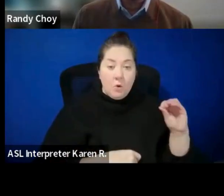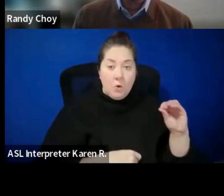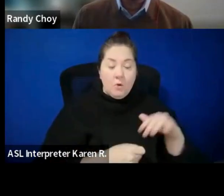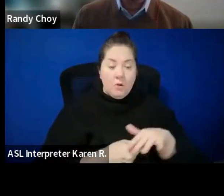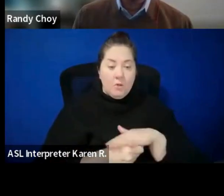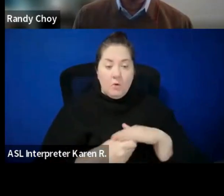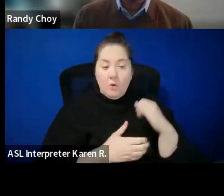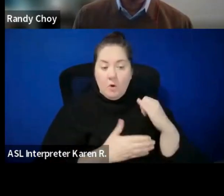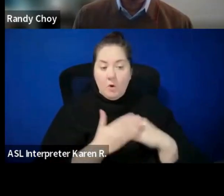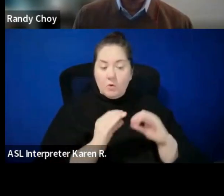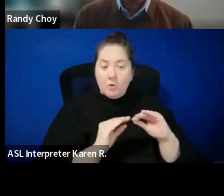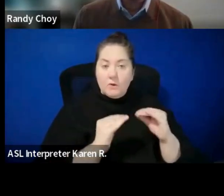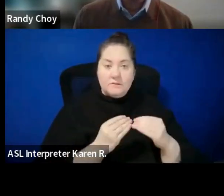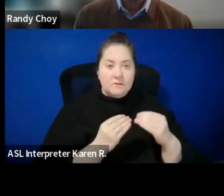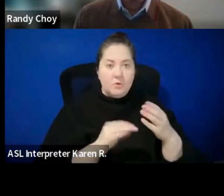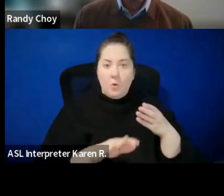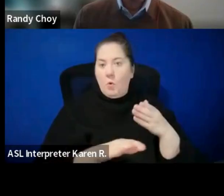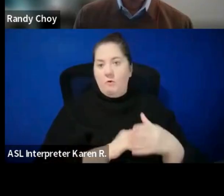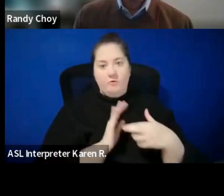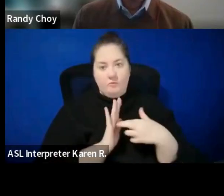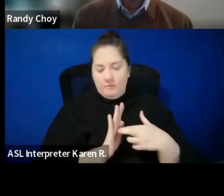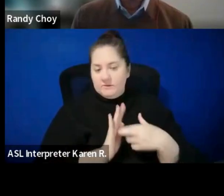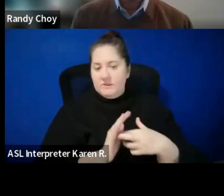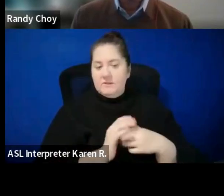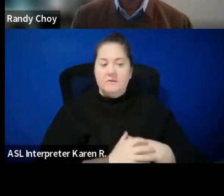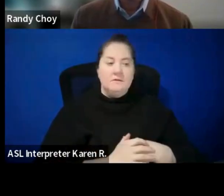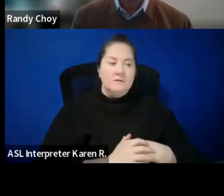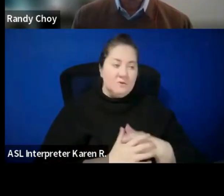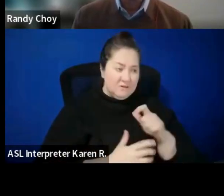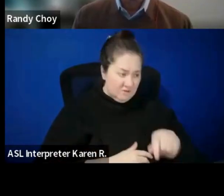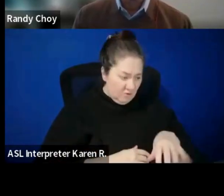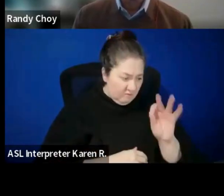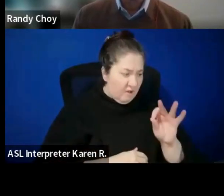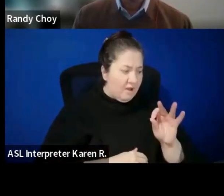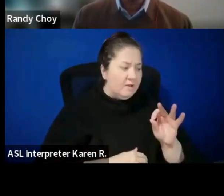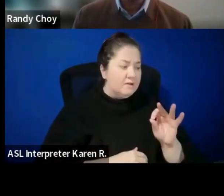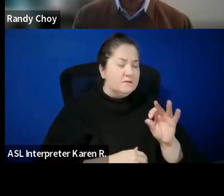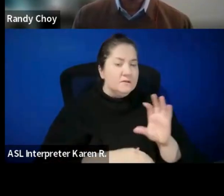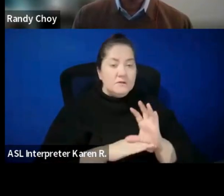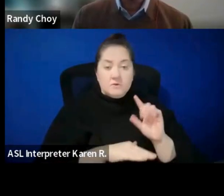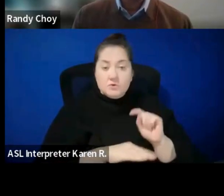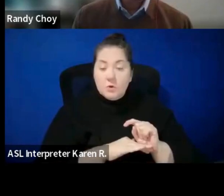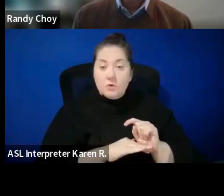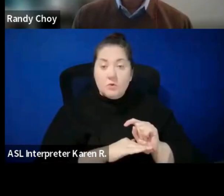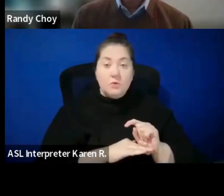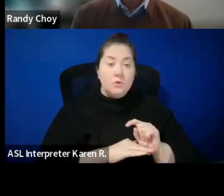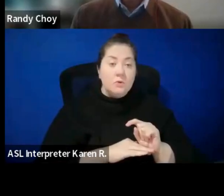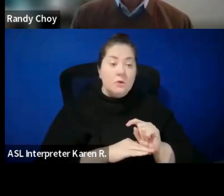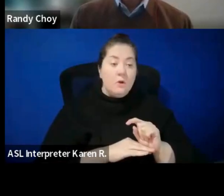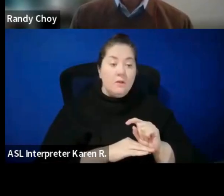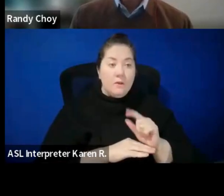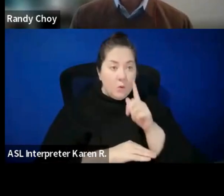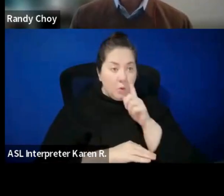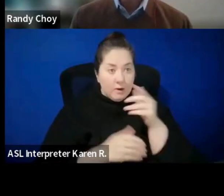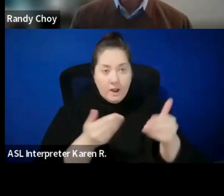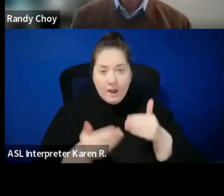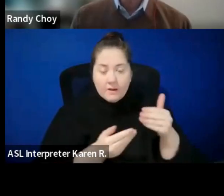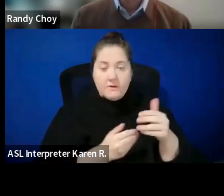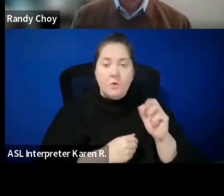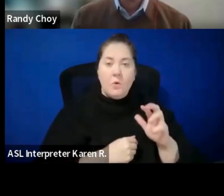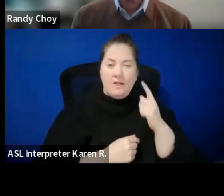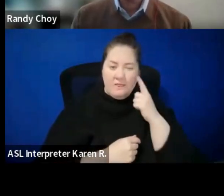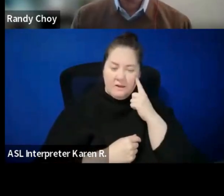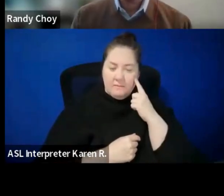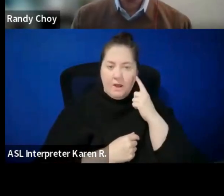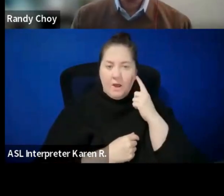arts orgs are overrepresented. So I said, you need to go and find those consultants that those people are constantly hiring, or think about the